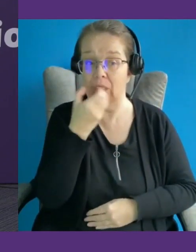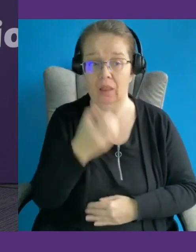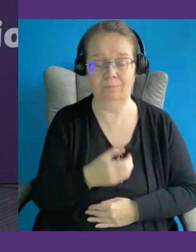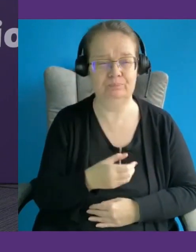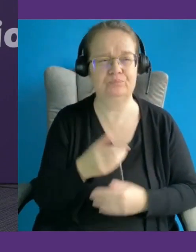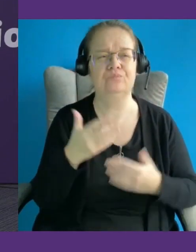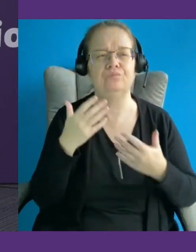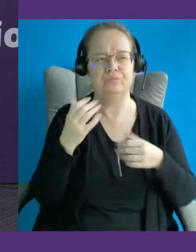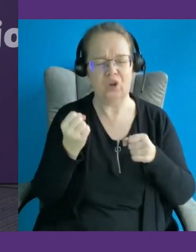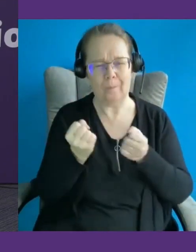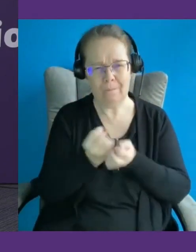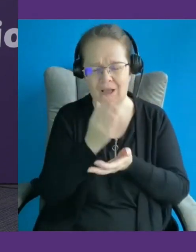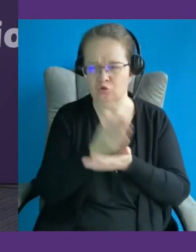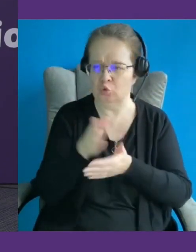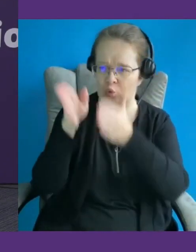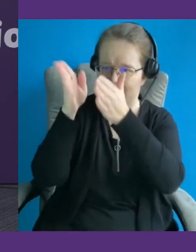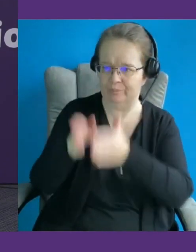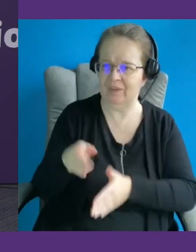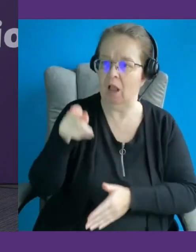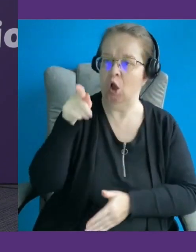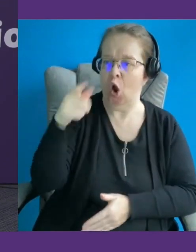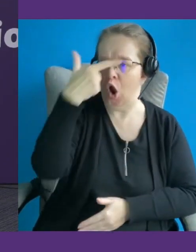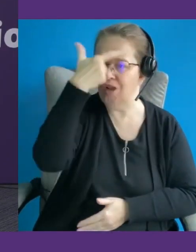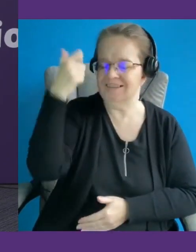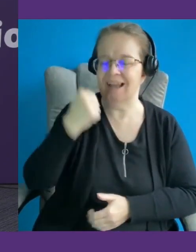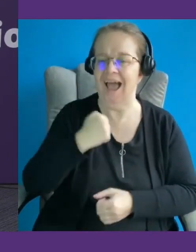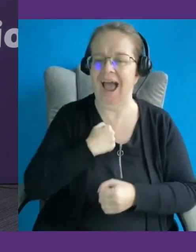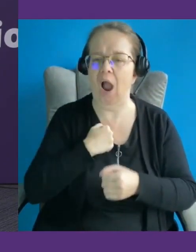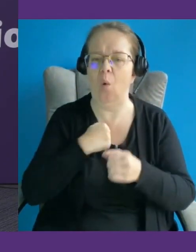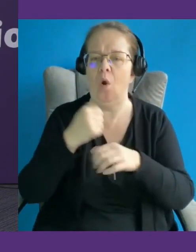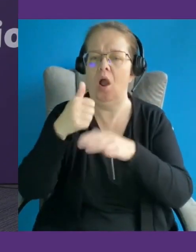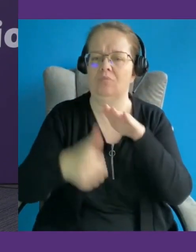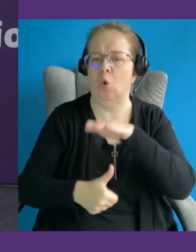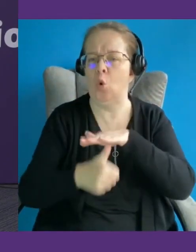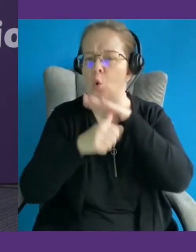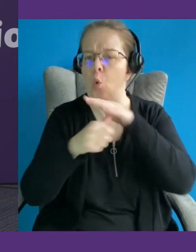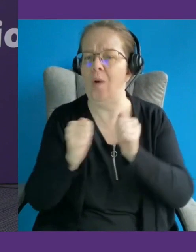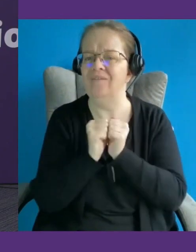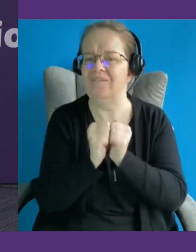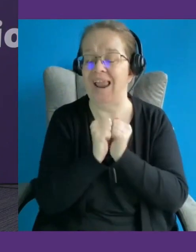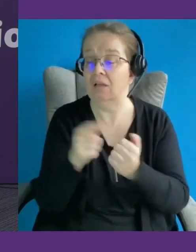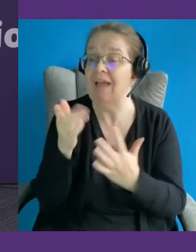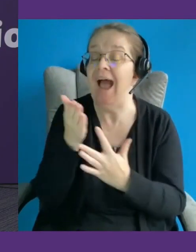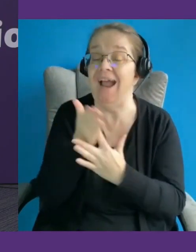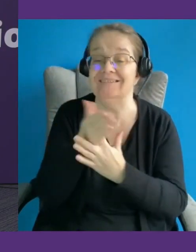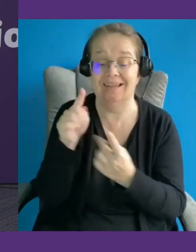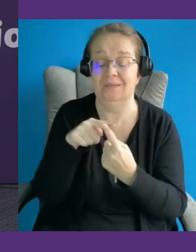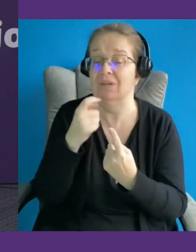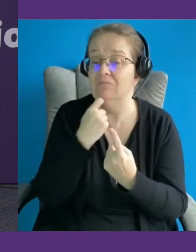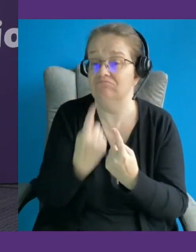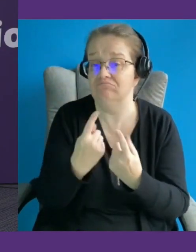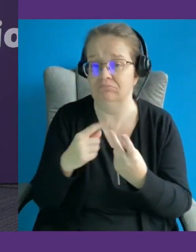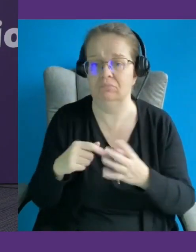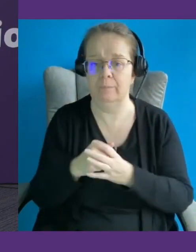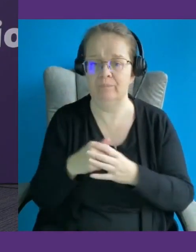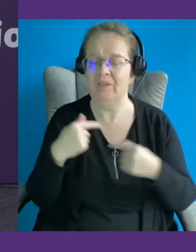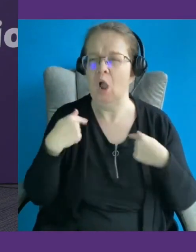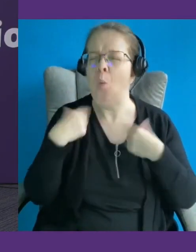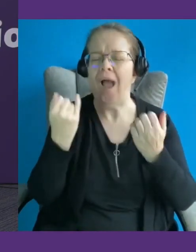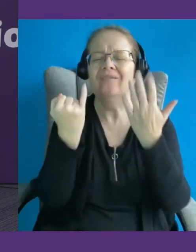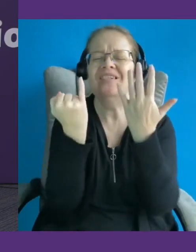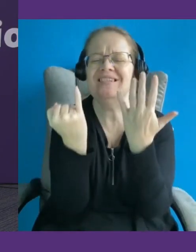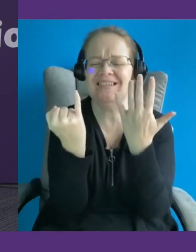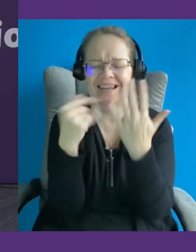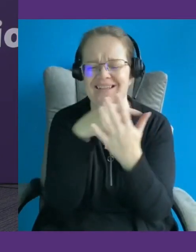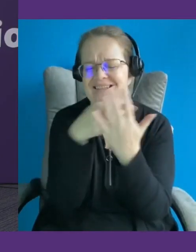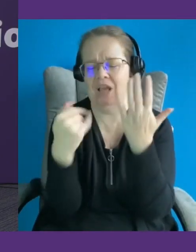that they understand what our core values are. Accessibility being certainly one of them. We're basically based on 6 core corporate values, but accessibility